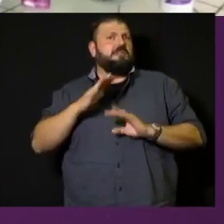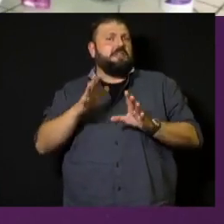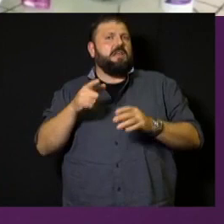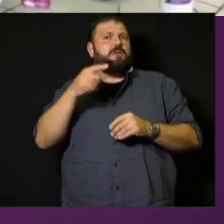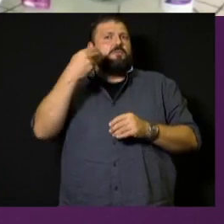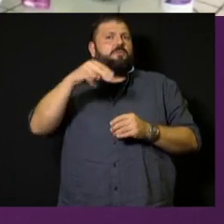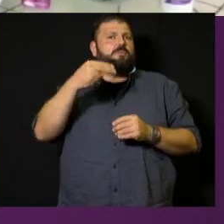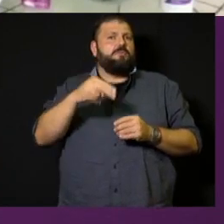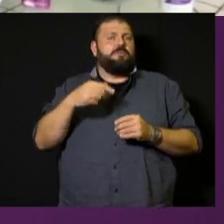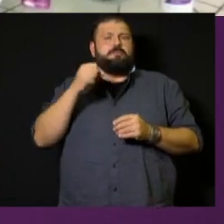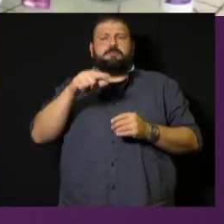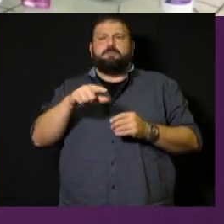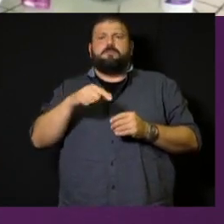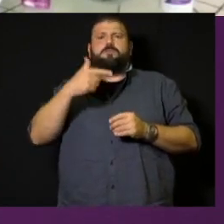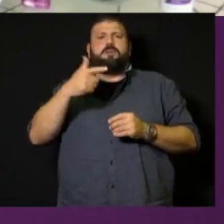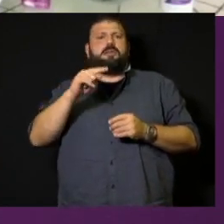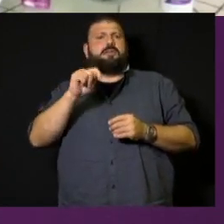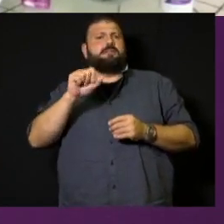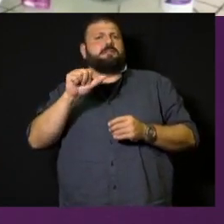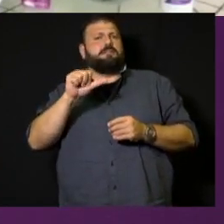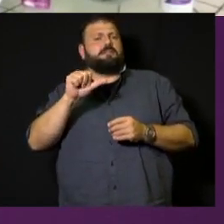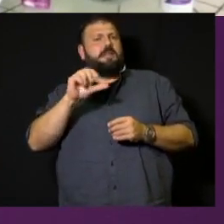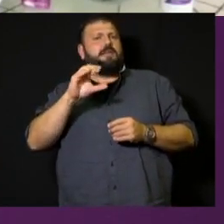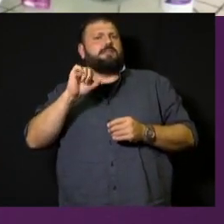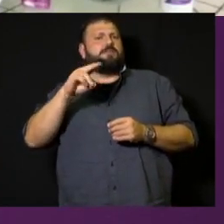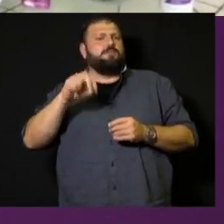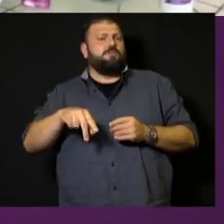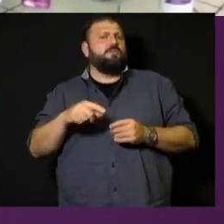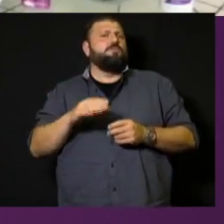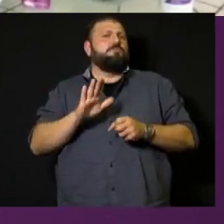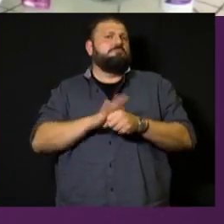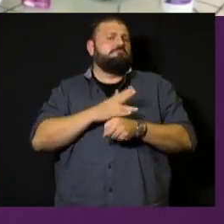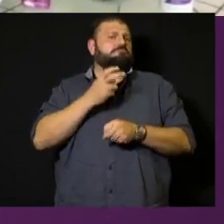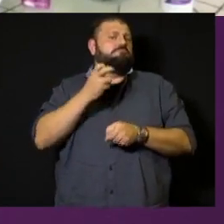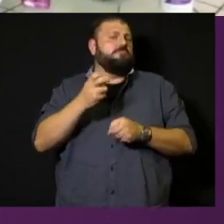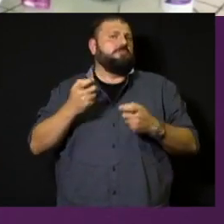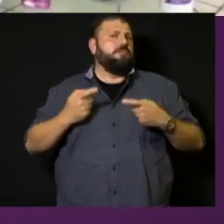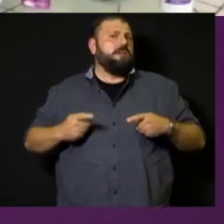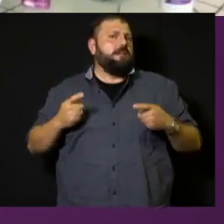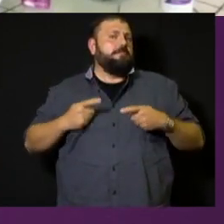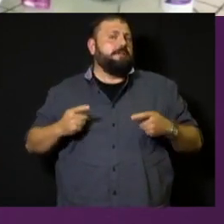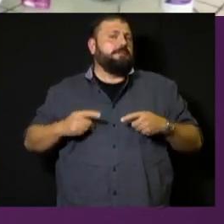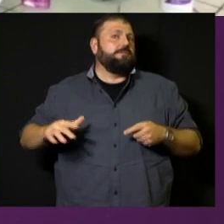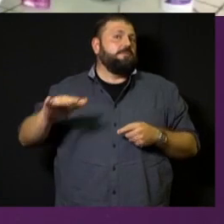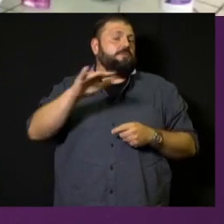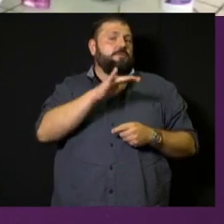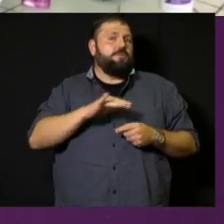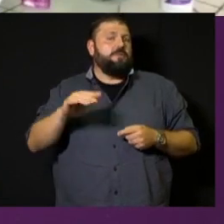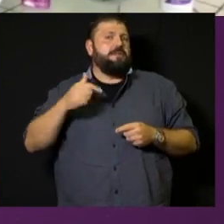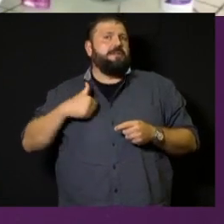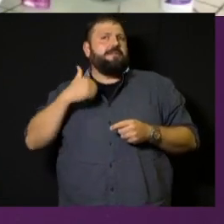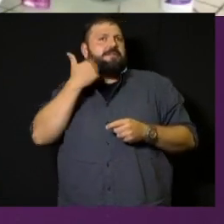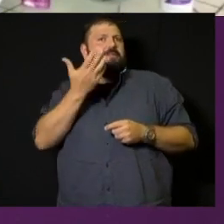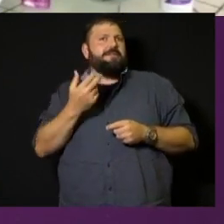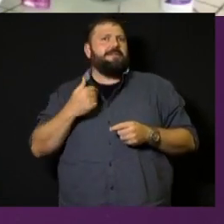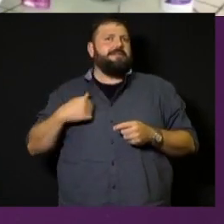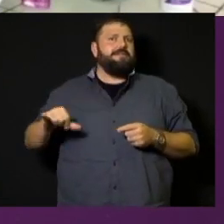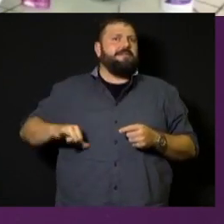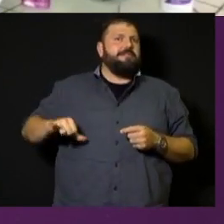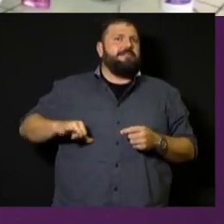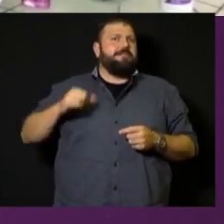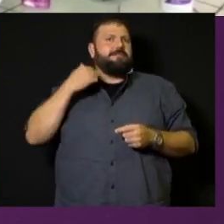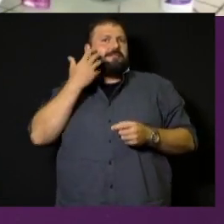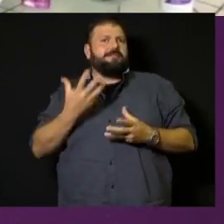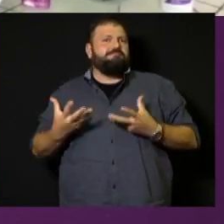If you have a gestation, sometimes people are weak here, they want to get involved in this